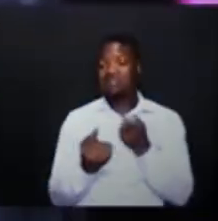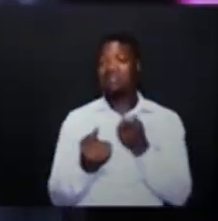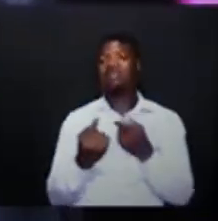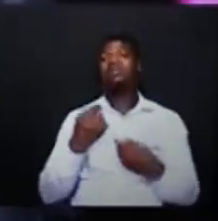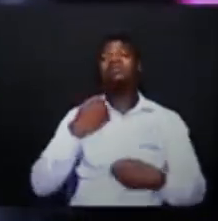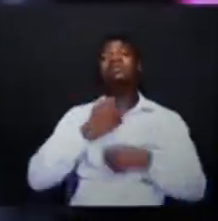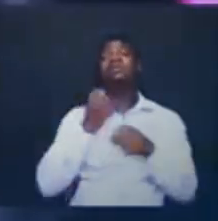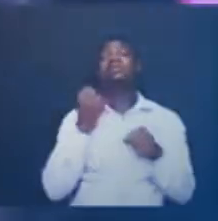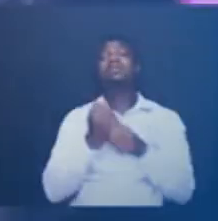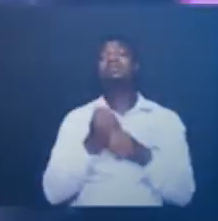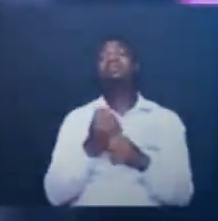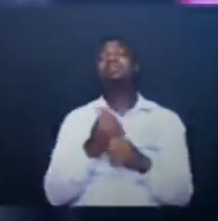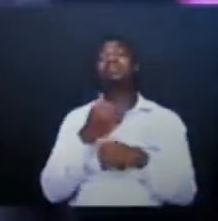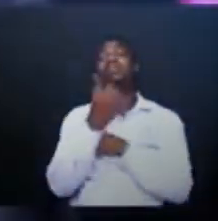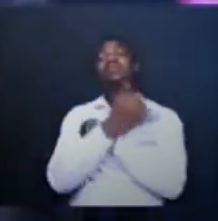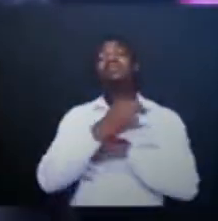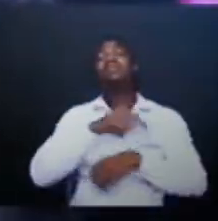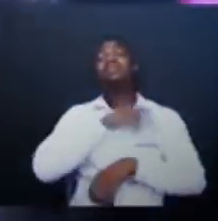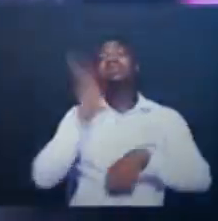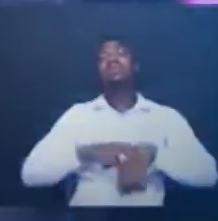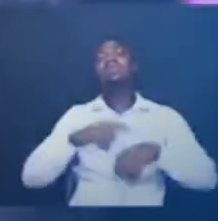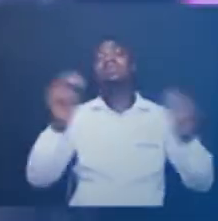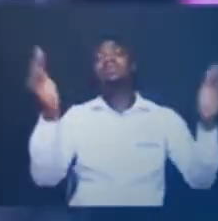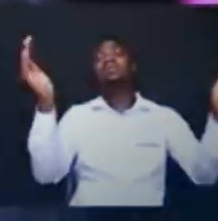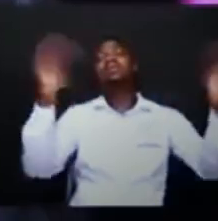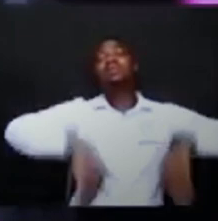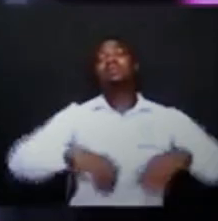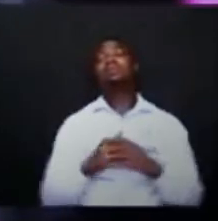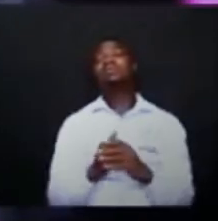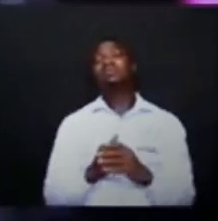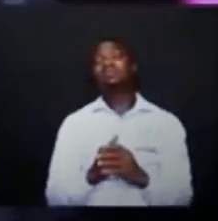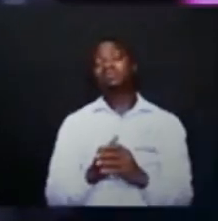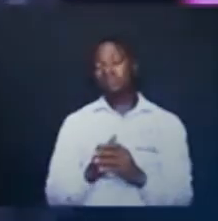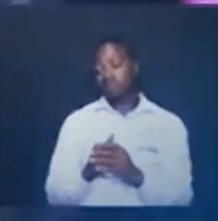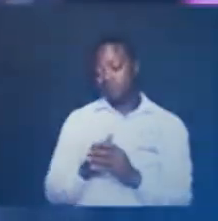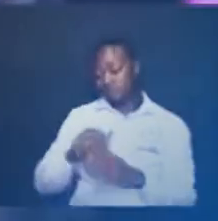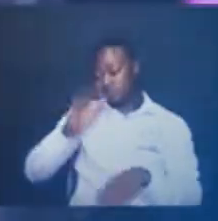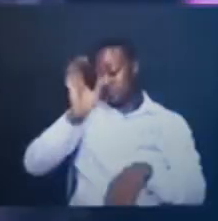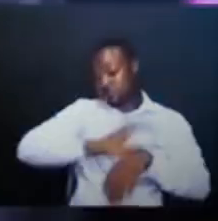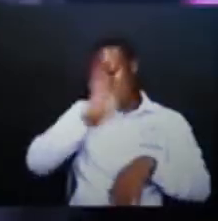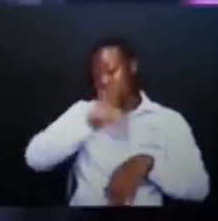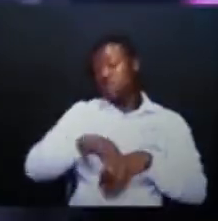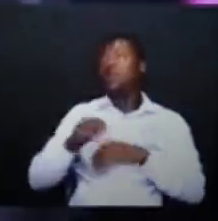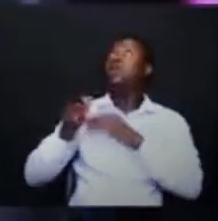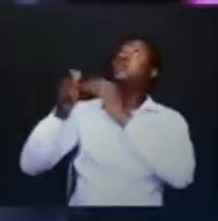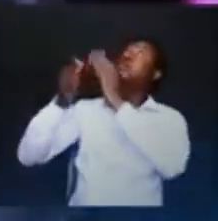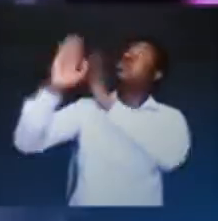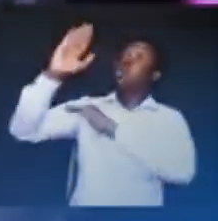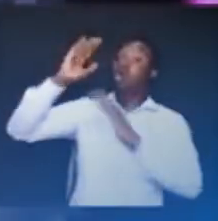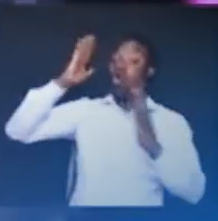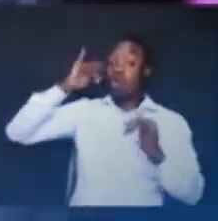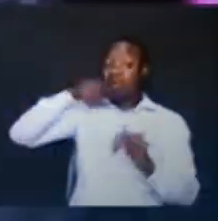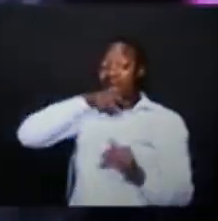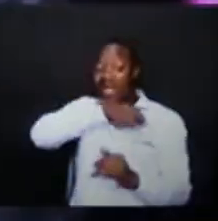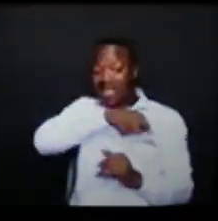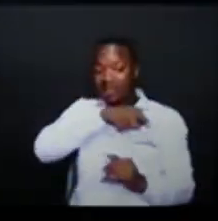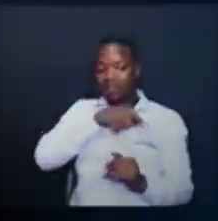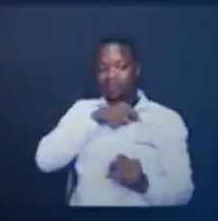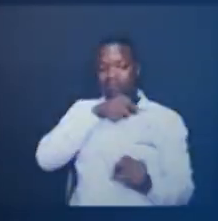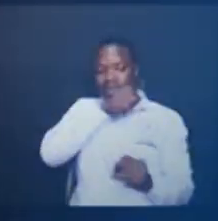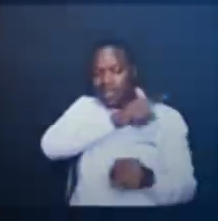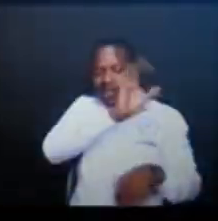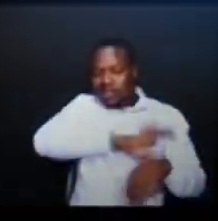reproach to every land. The church remains God's hope for the transformation of nations.